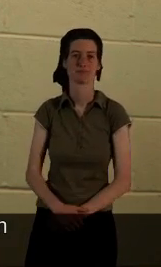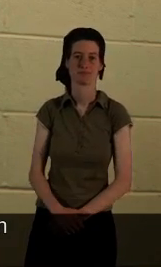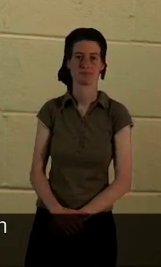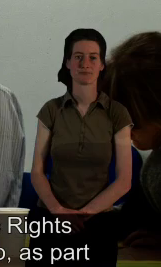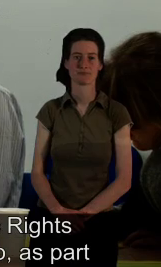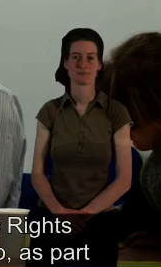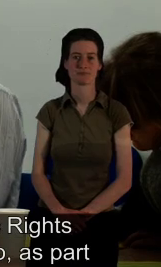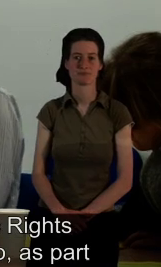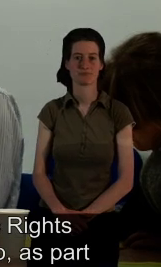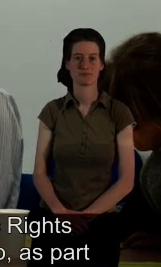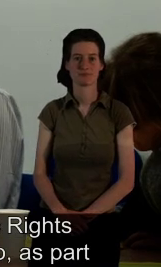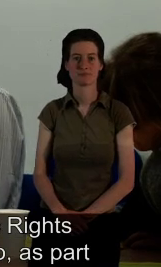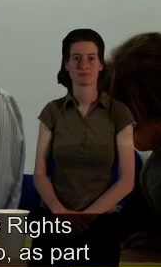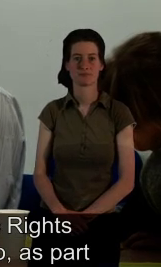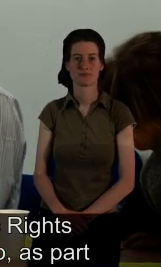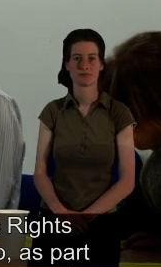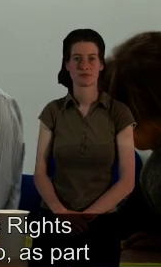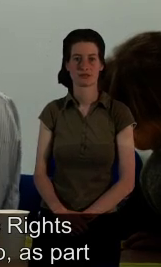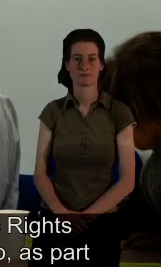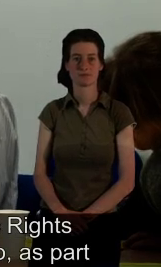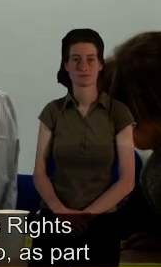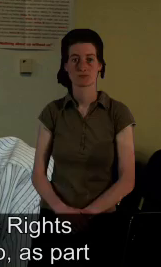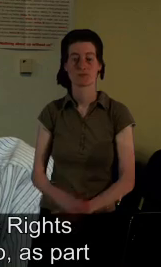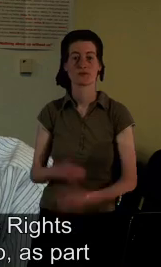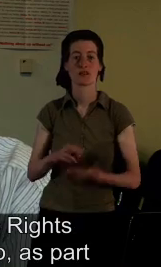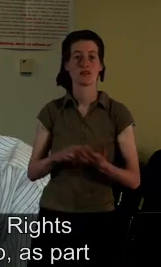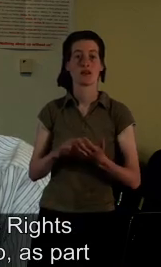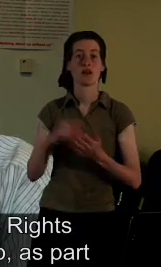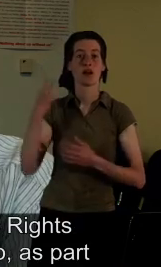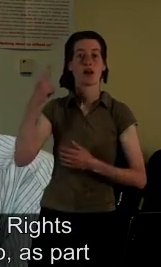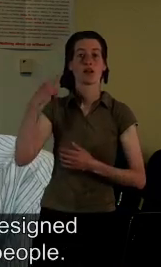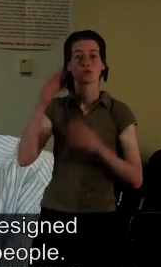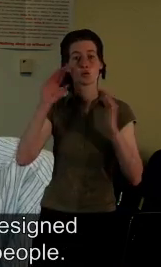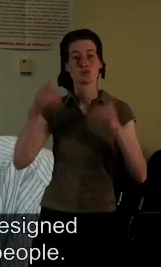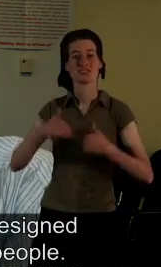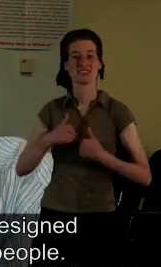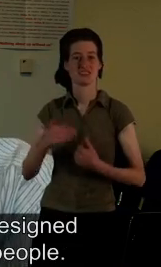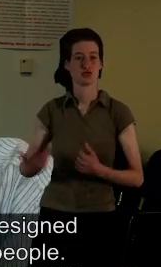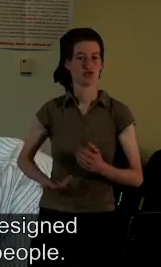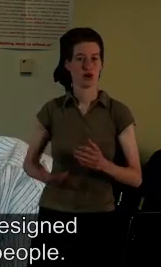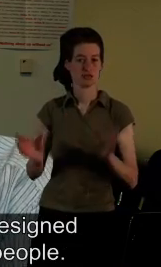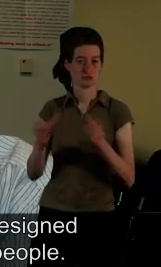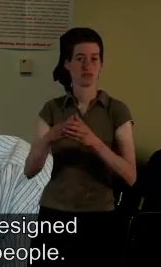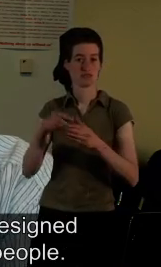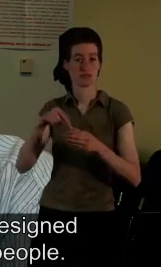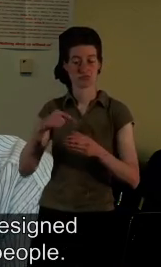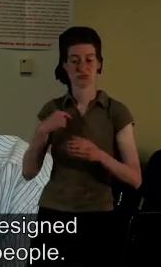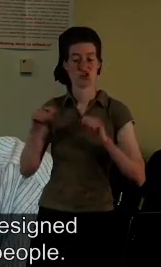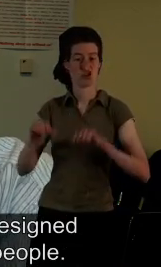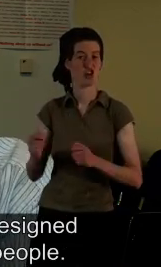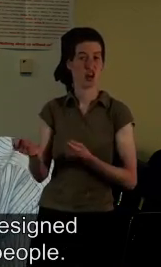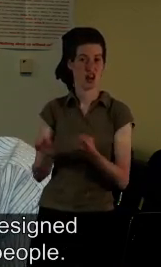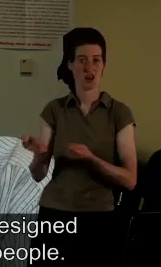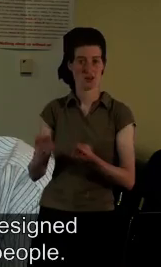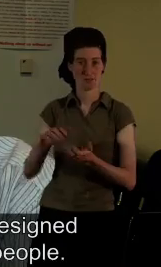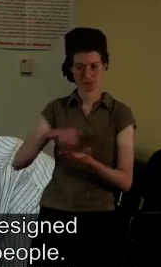that they want. I'm the chair of the London Autistic Rights Movement. It was set up 3 years ago as part of a growing wave of movements designed